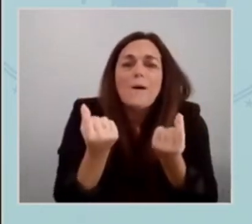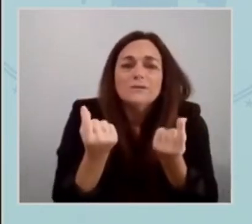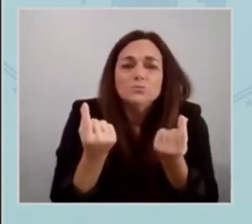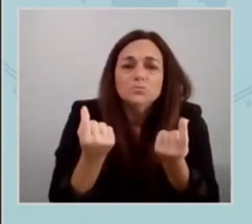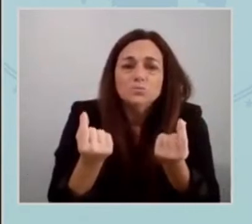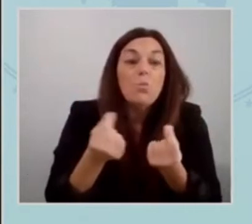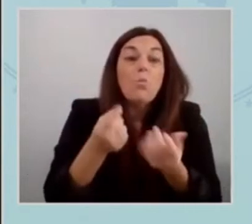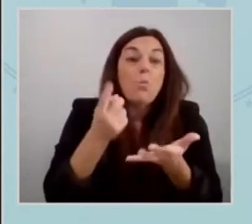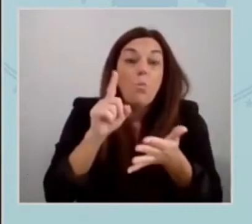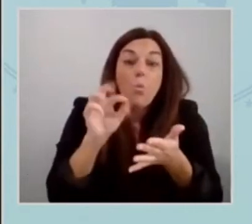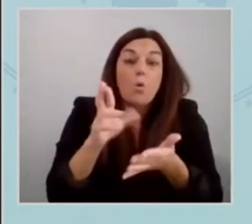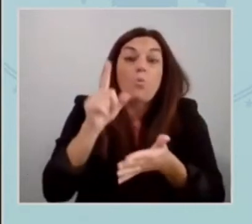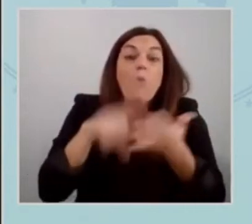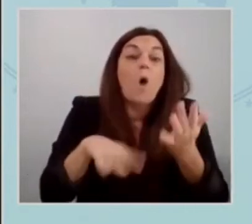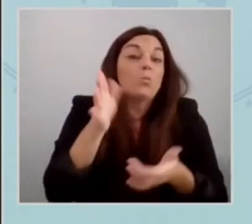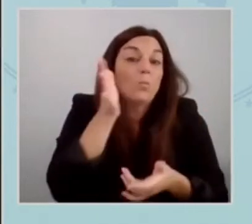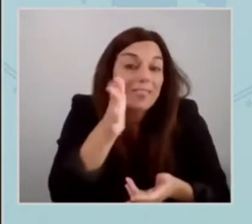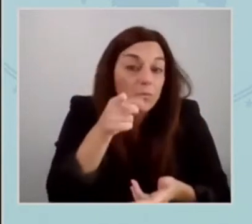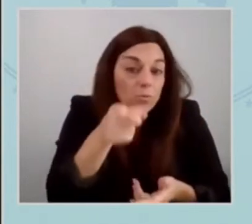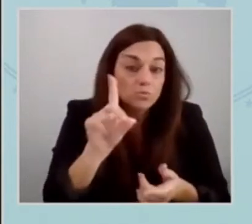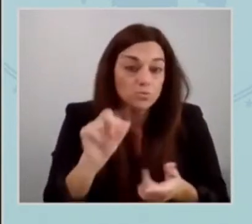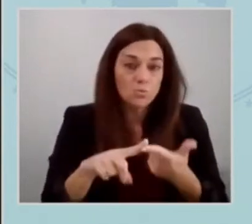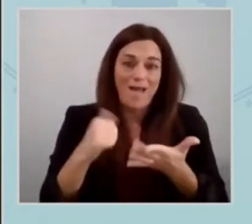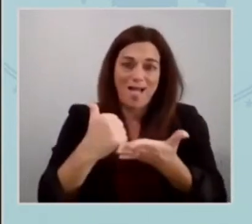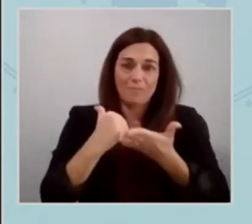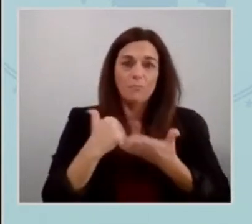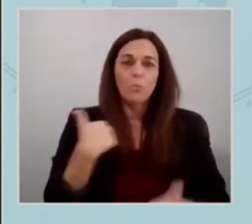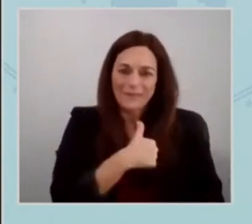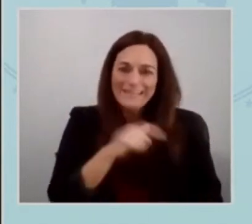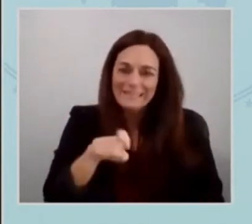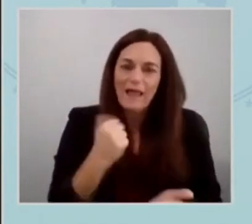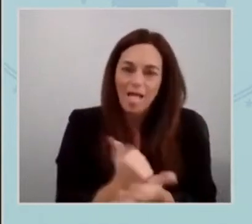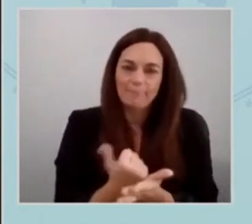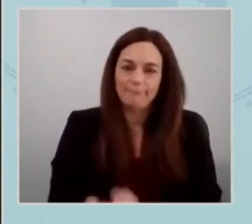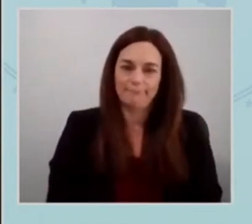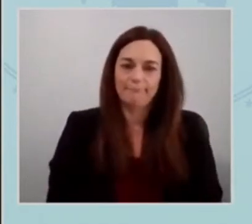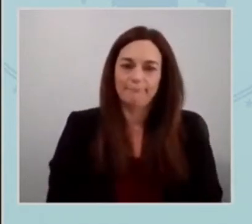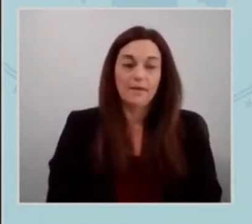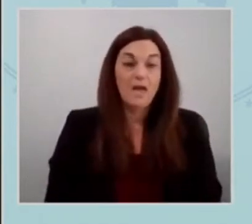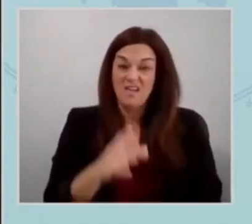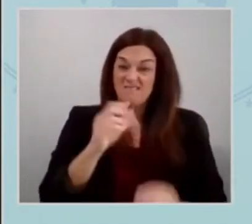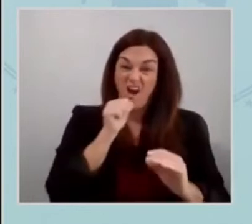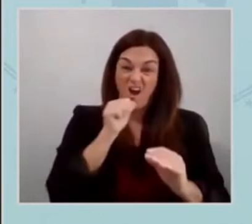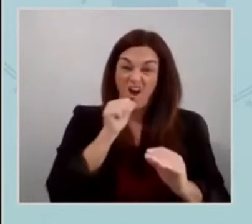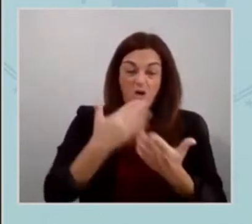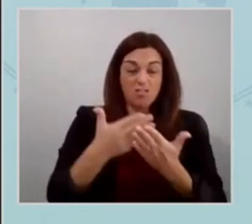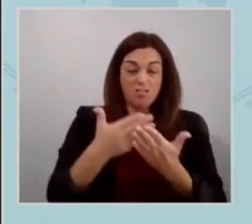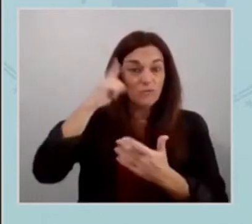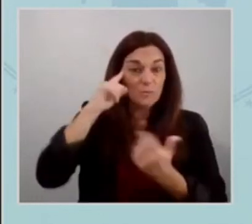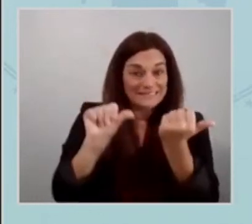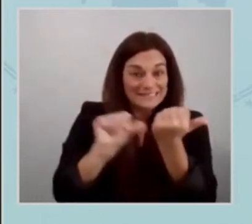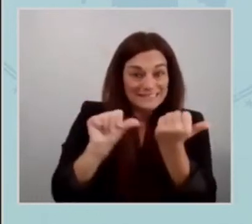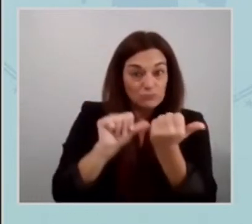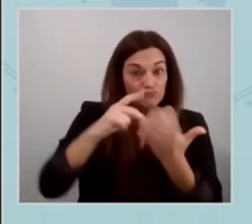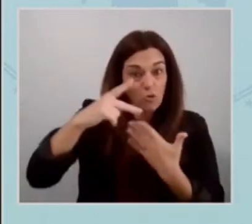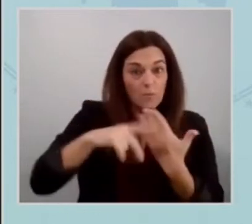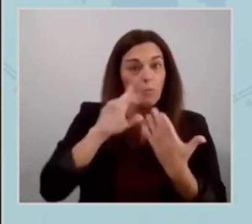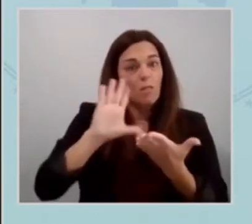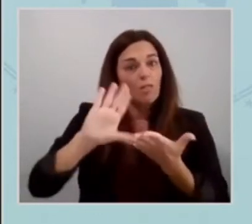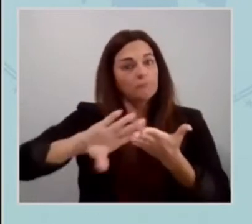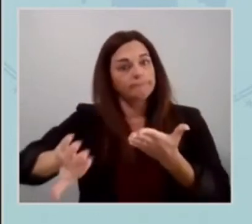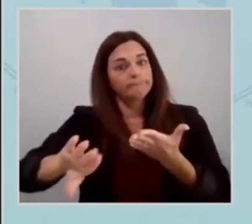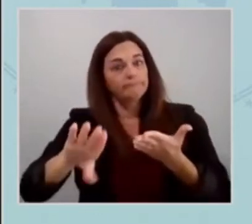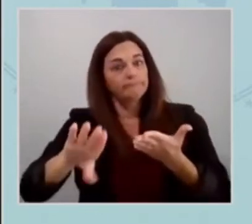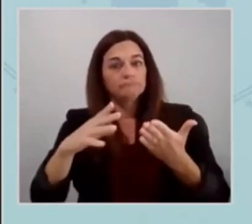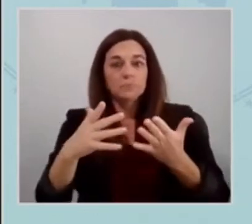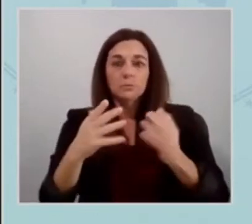February, some in January? What can you do or what will you do to help us? We need help. And